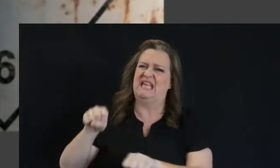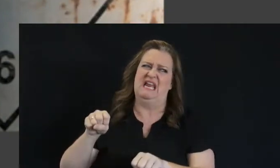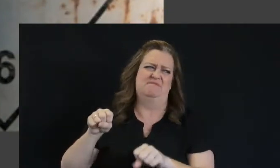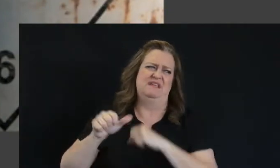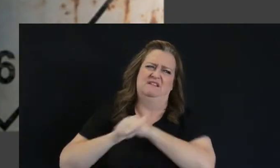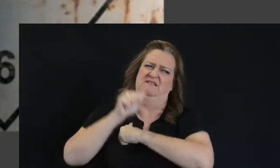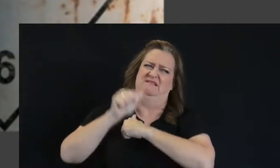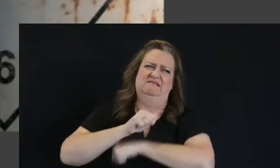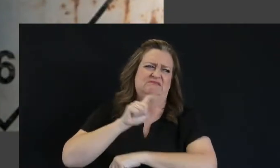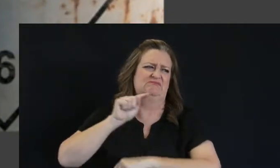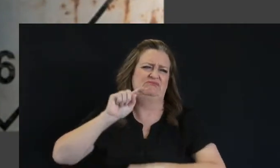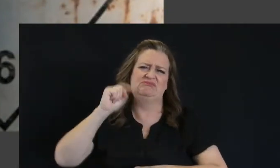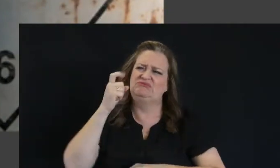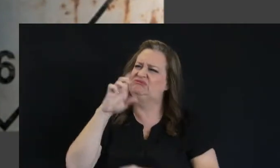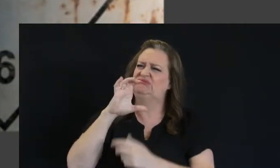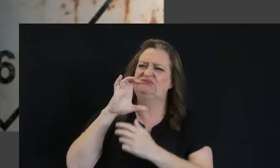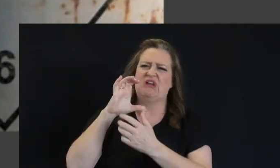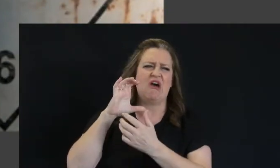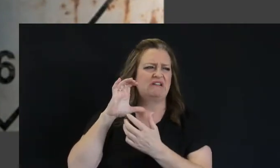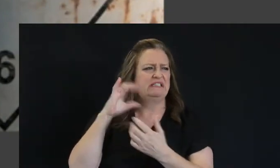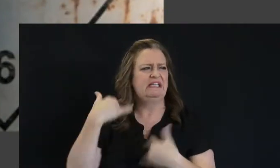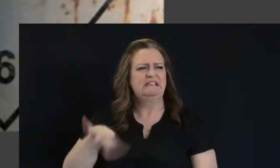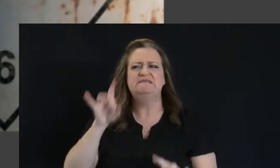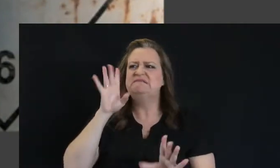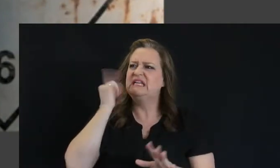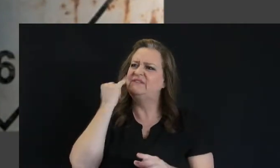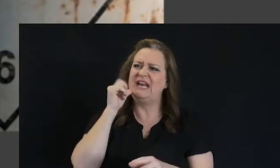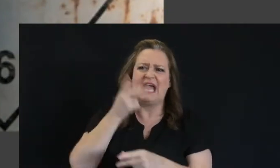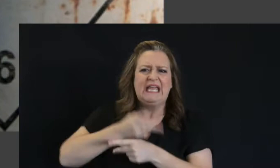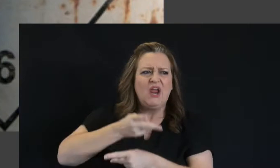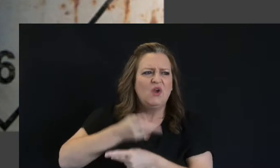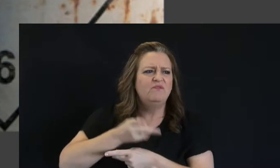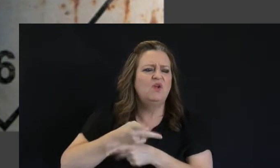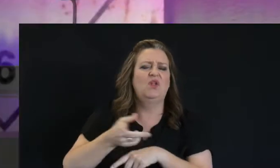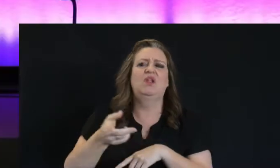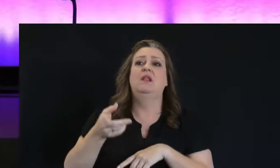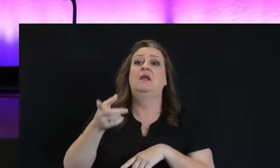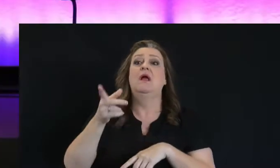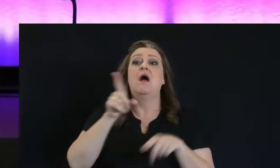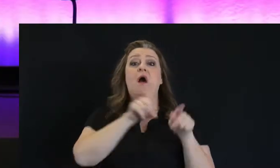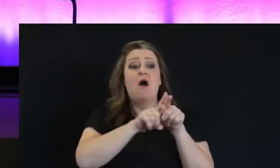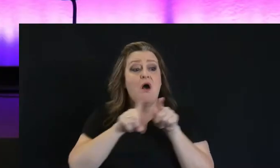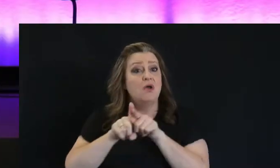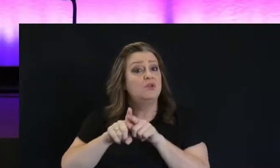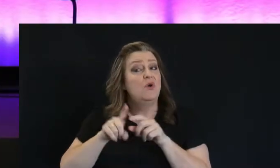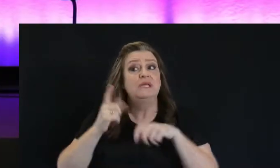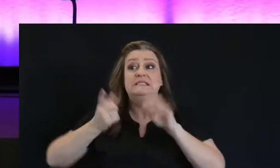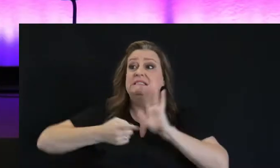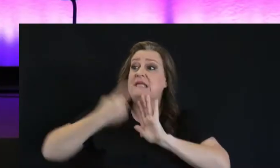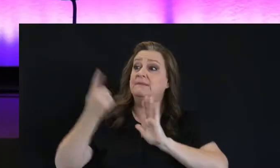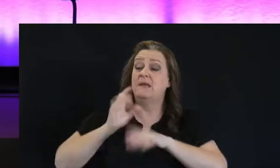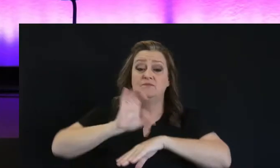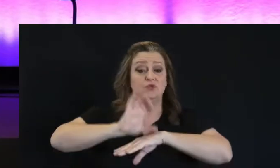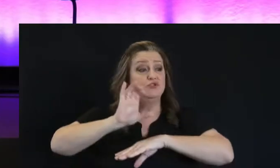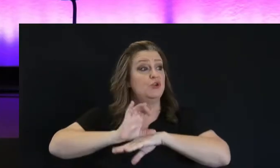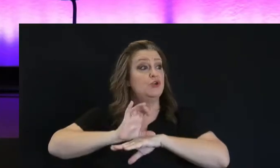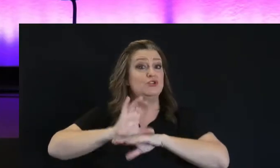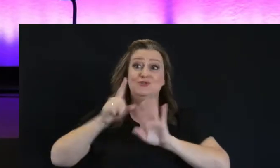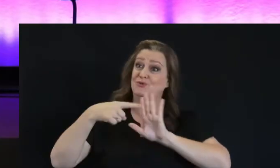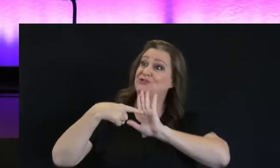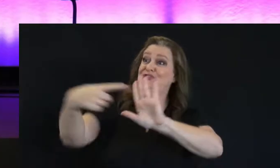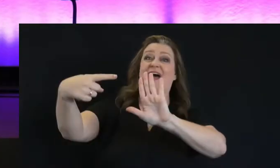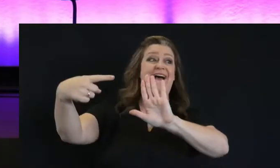careful. The news we take in can be toxic if we're not careful. But I also want to say, if there were ever a time for the church to shine, it's